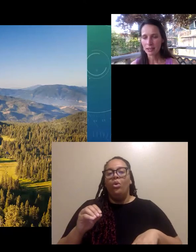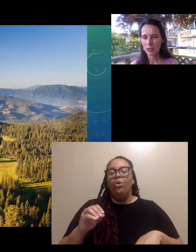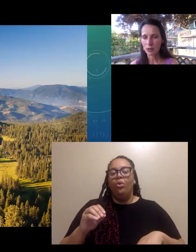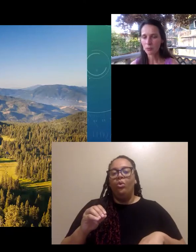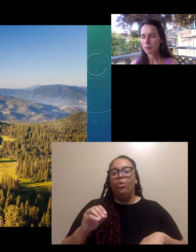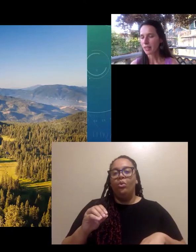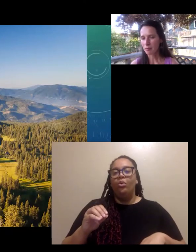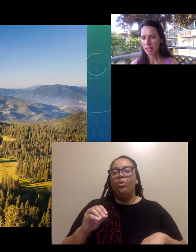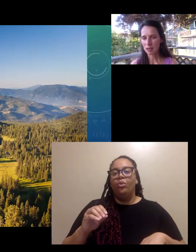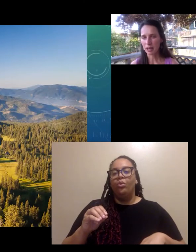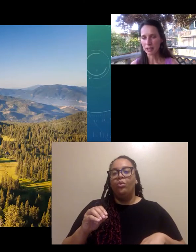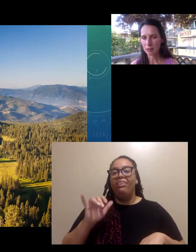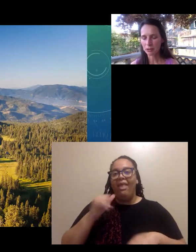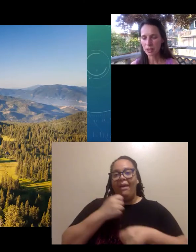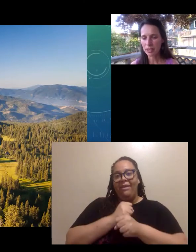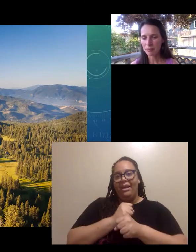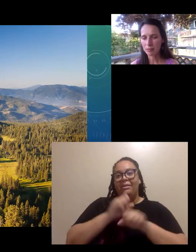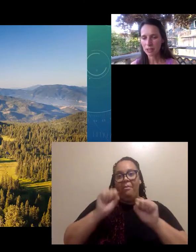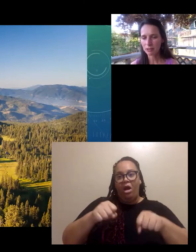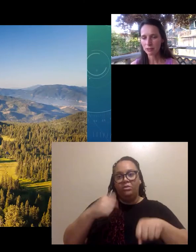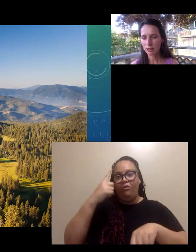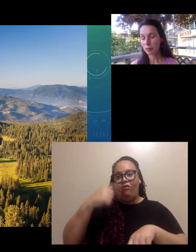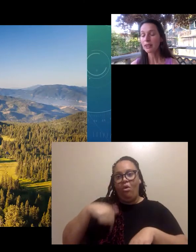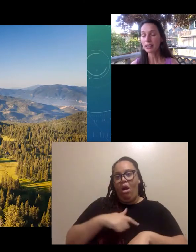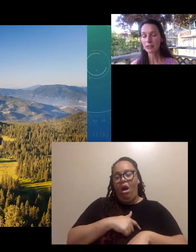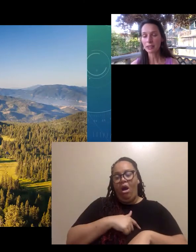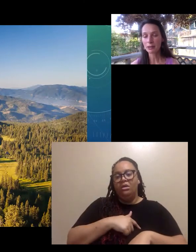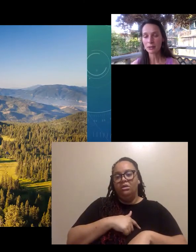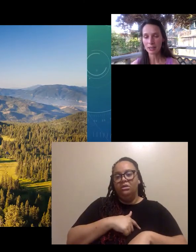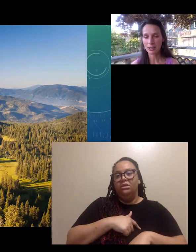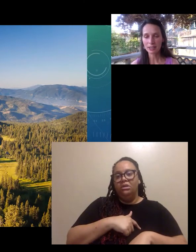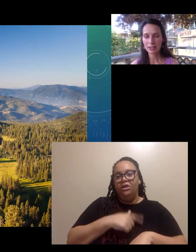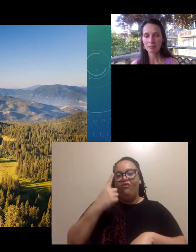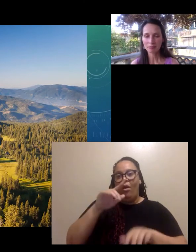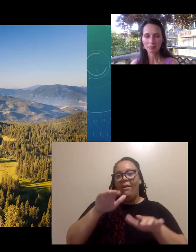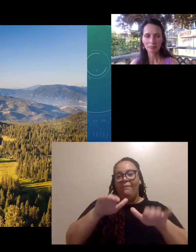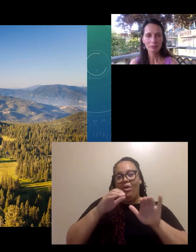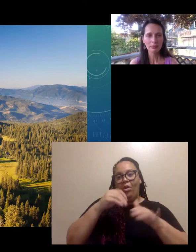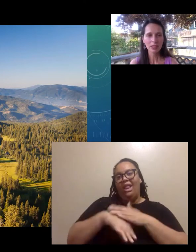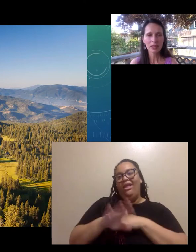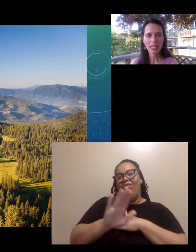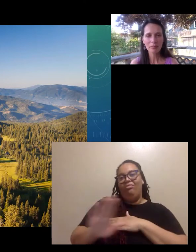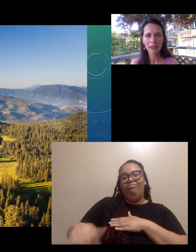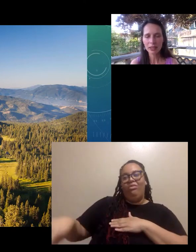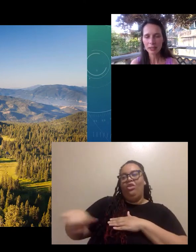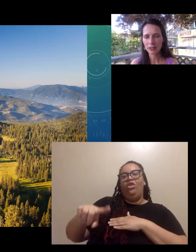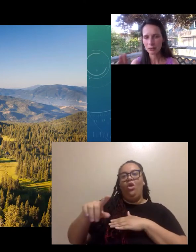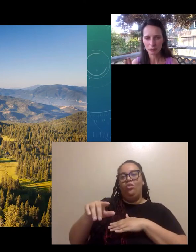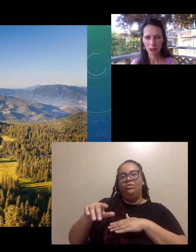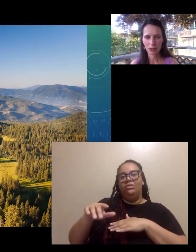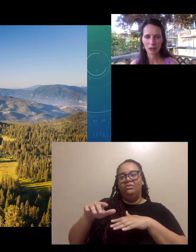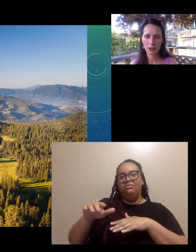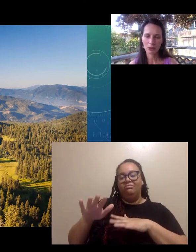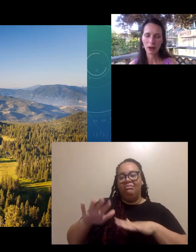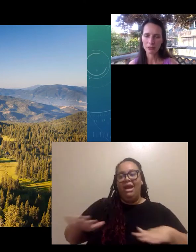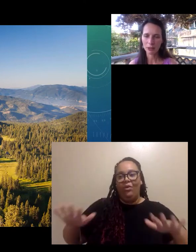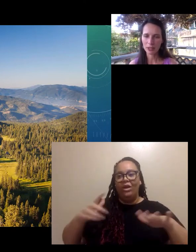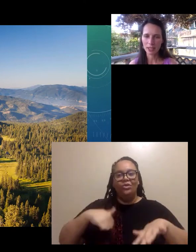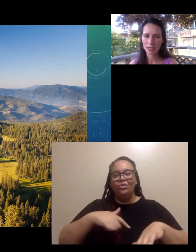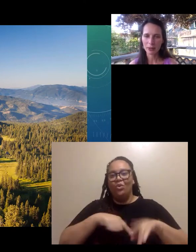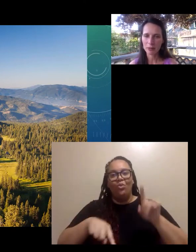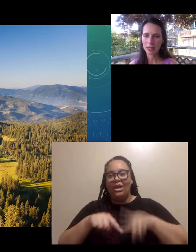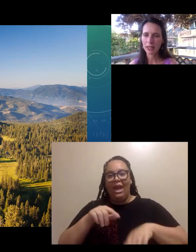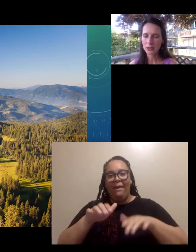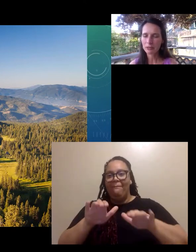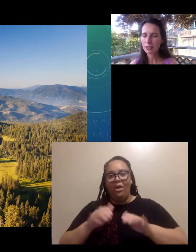And so that makes it possible, um, you know, for burial in those areas, we can't bury, you know, close to water.